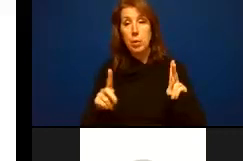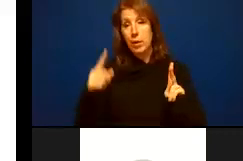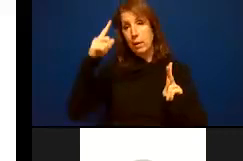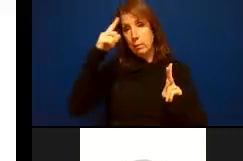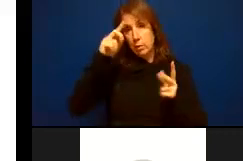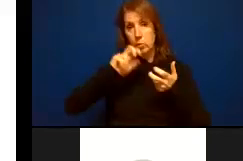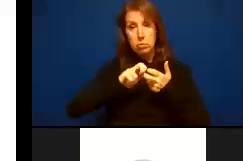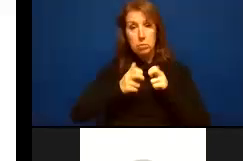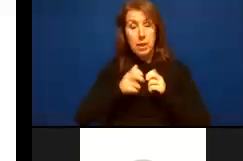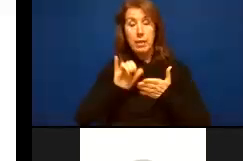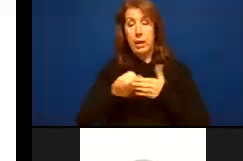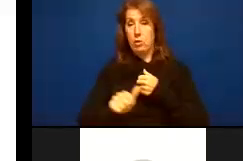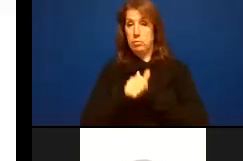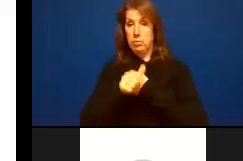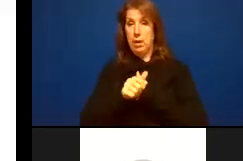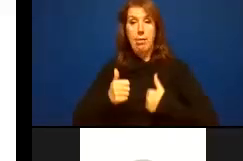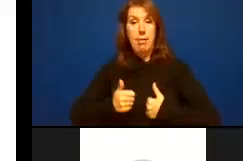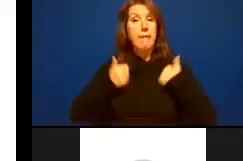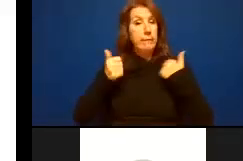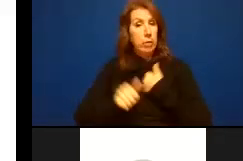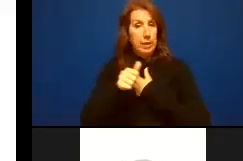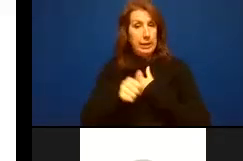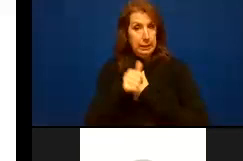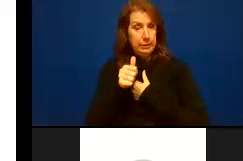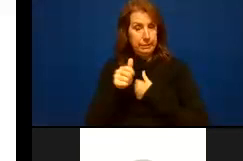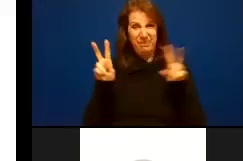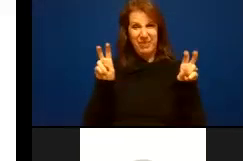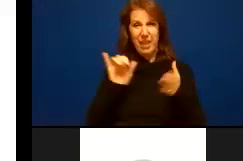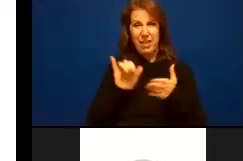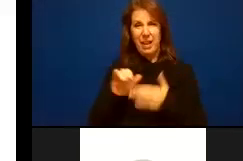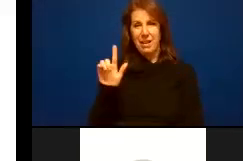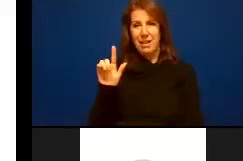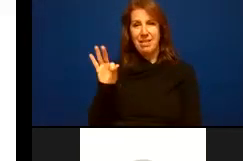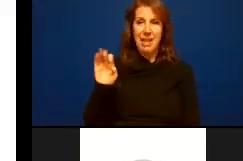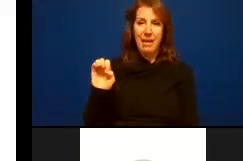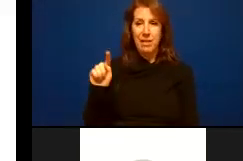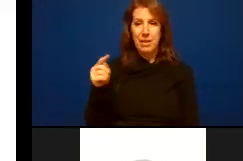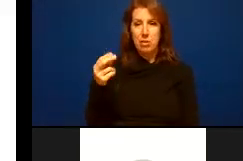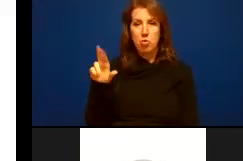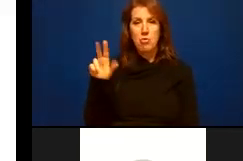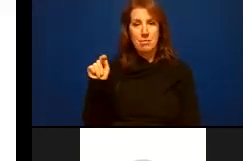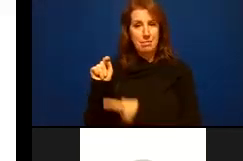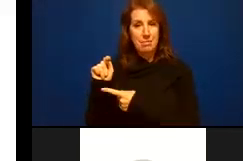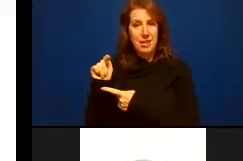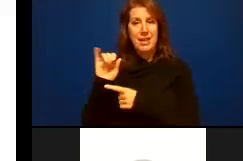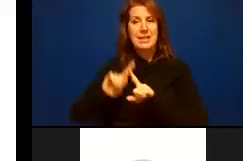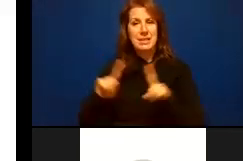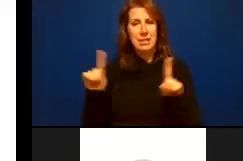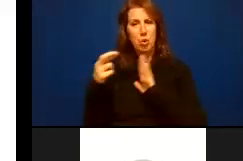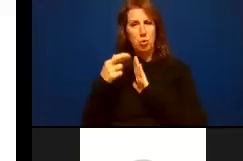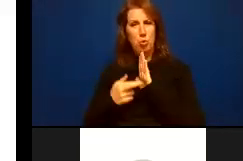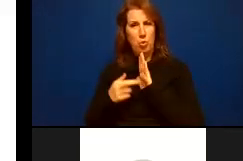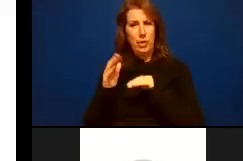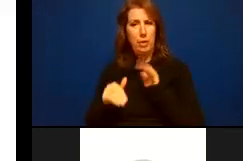disorders that are life-threatening. So life-threatening, I think, is sort of a different standard than what most people are